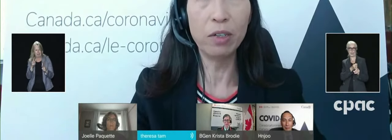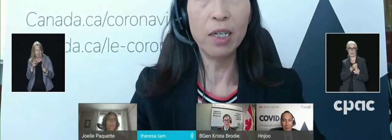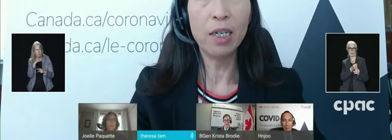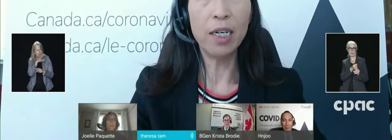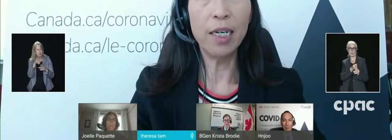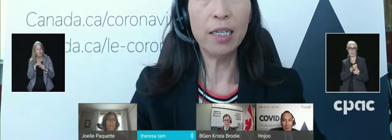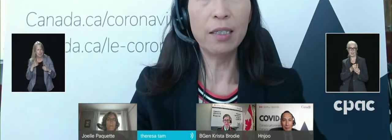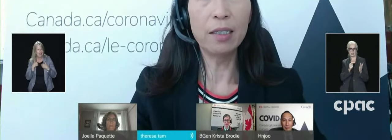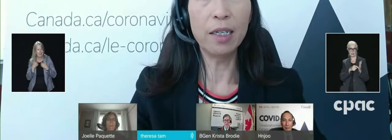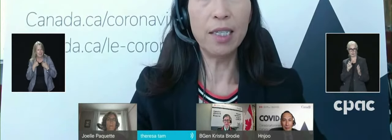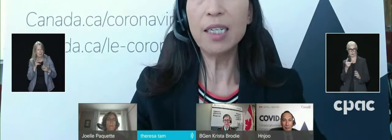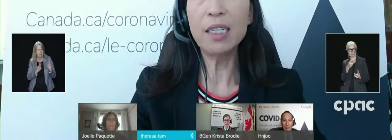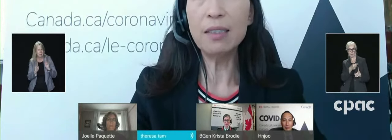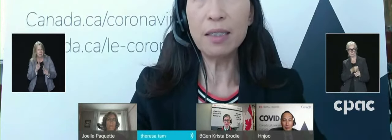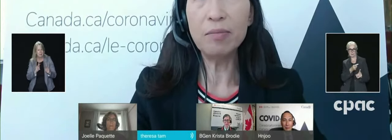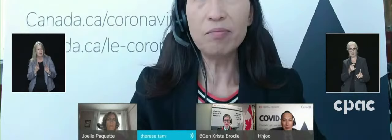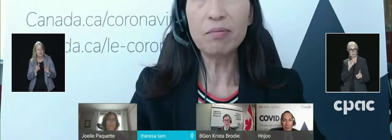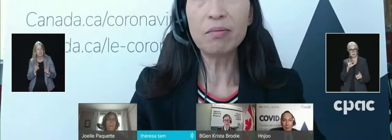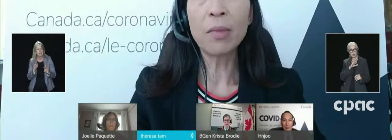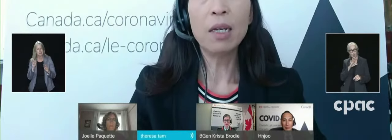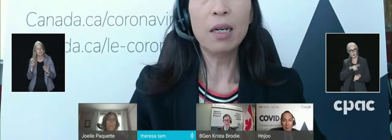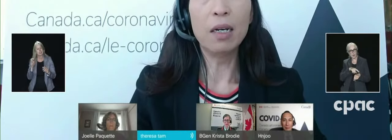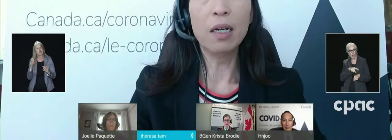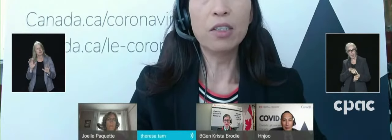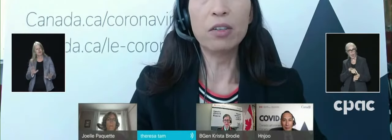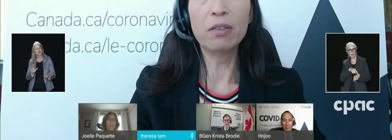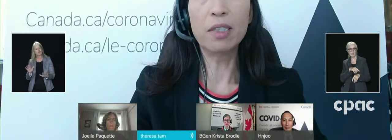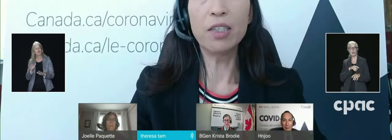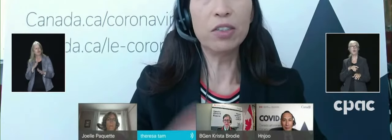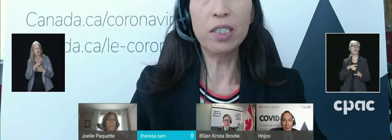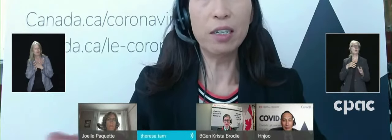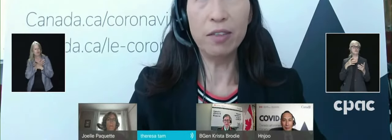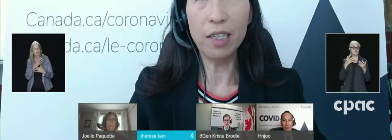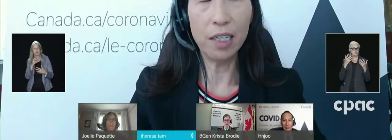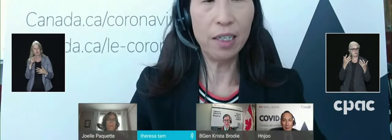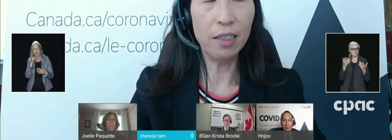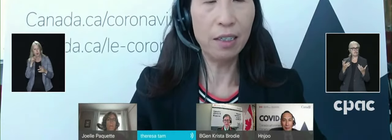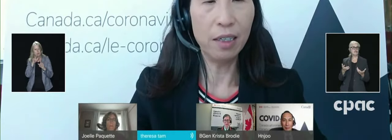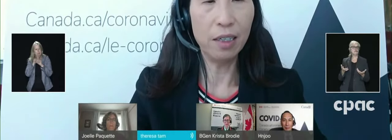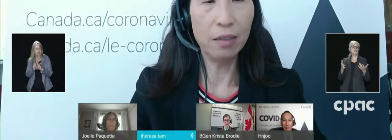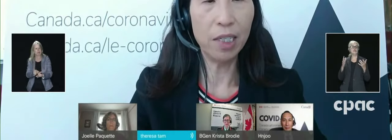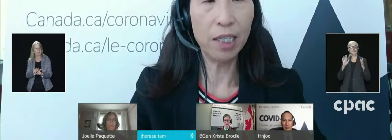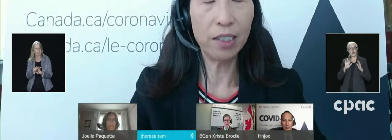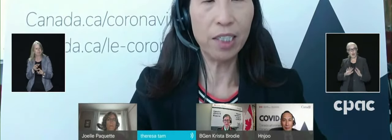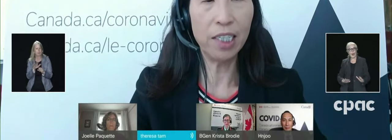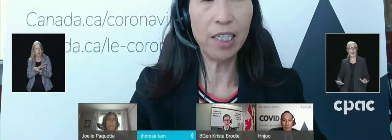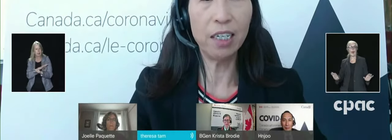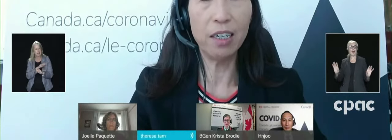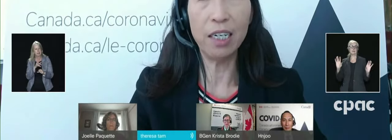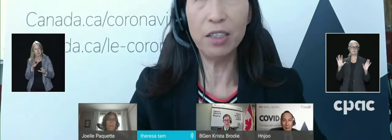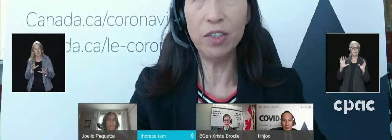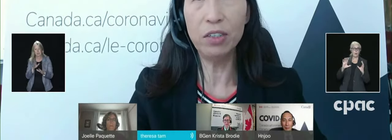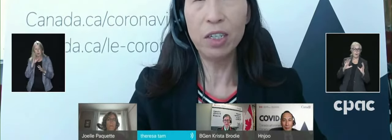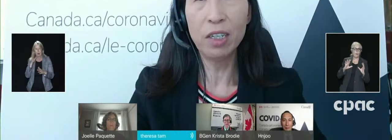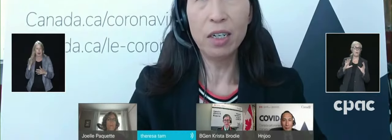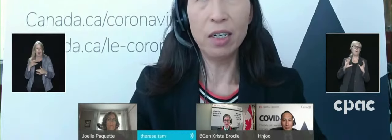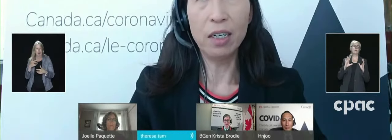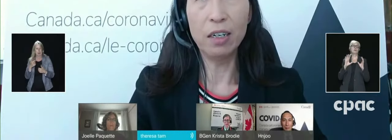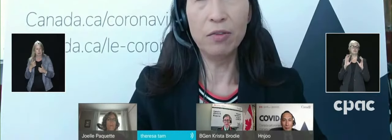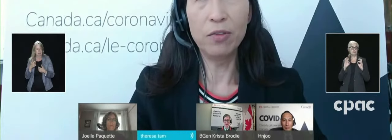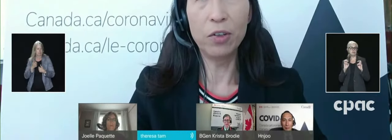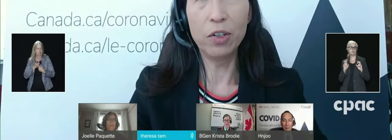younger people, and take it easy. Don't schedule stuff that's going to take a lot out of